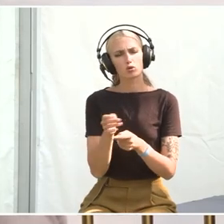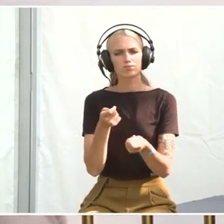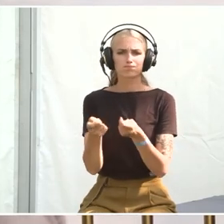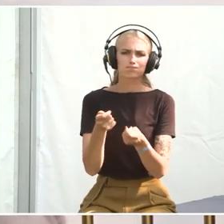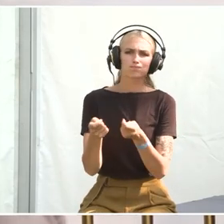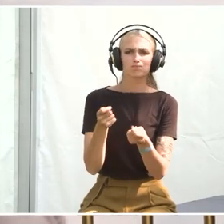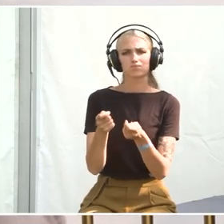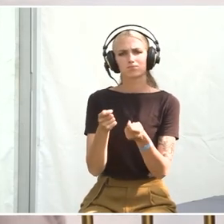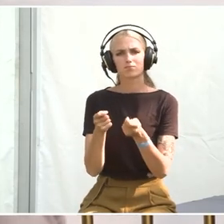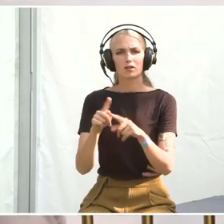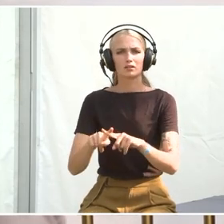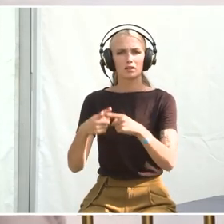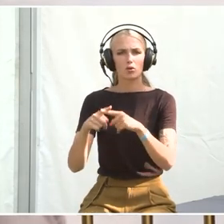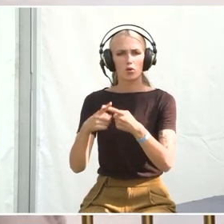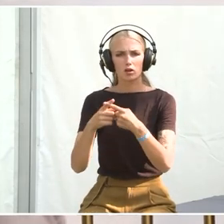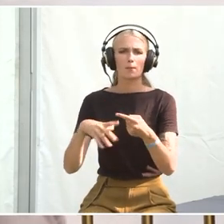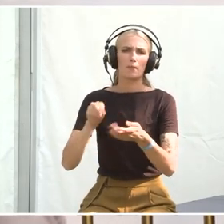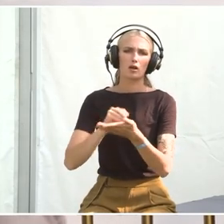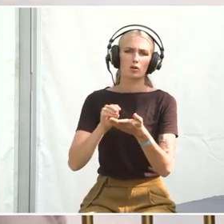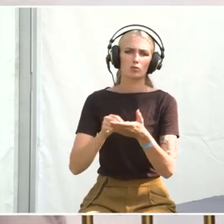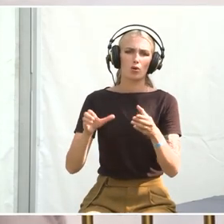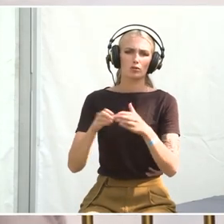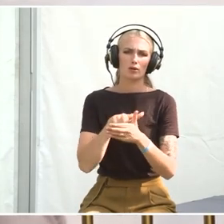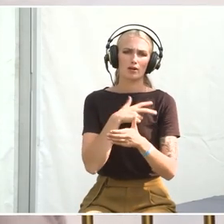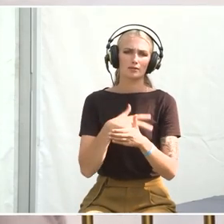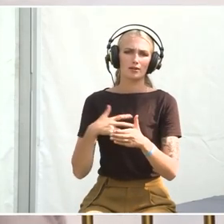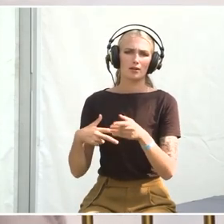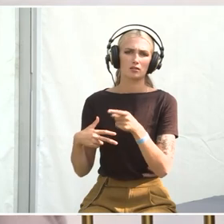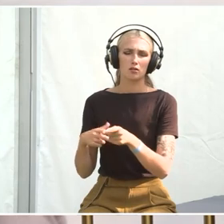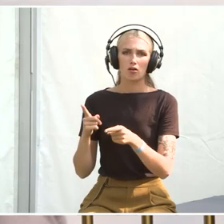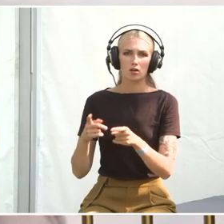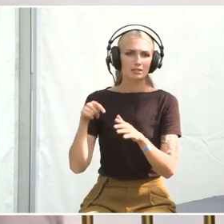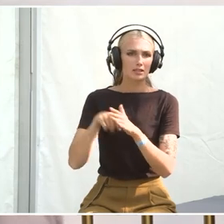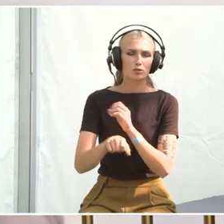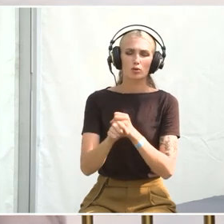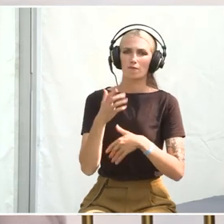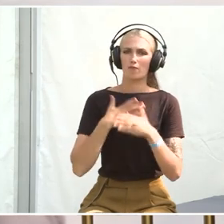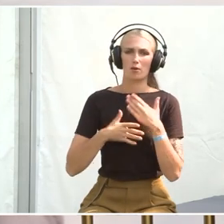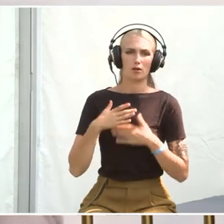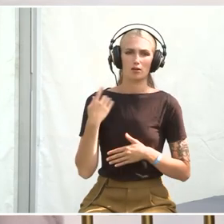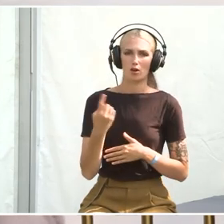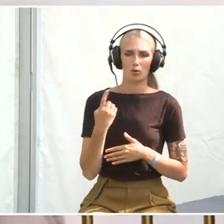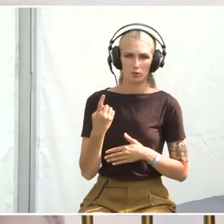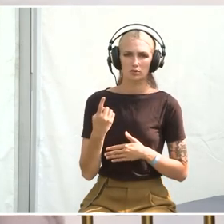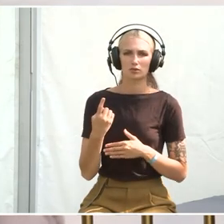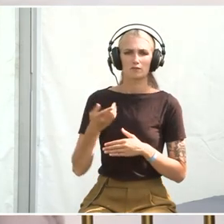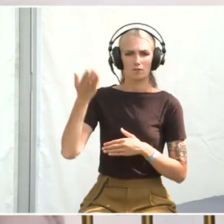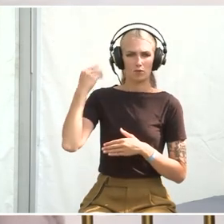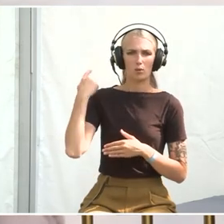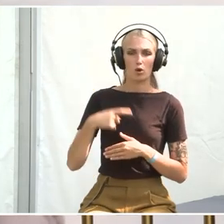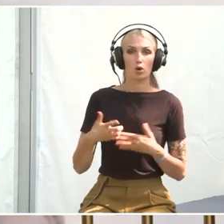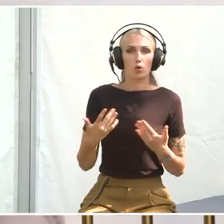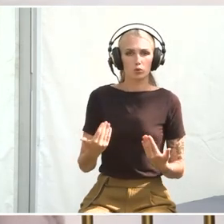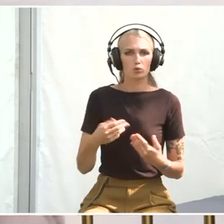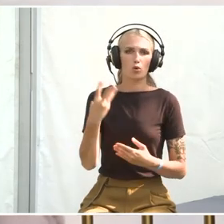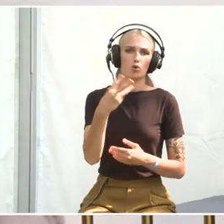in a cellar in a little office in Denmark with only volunteers. Today we are like 30 employees